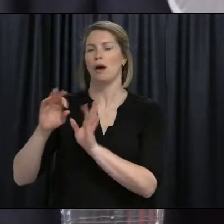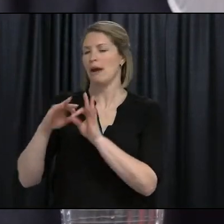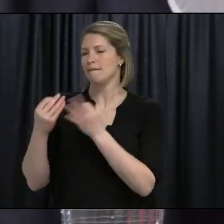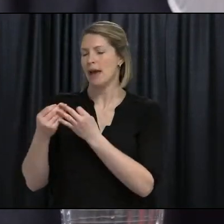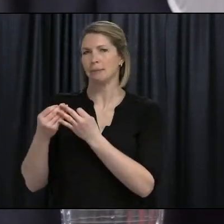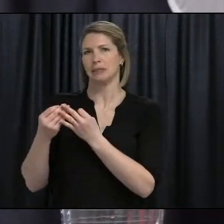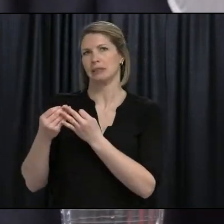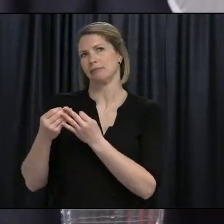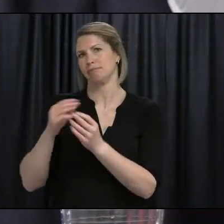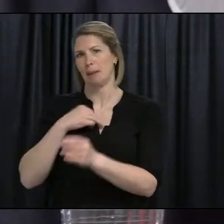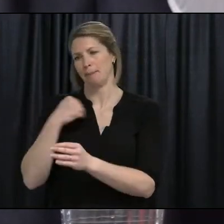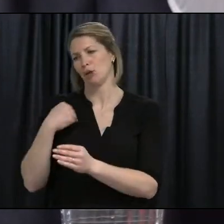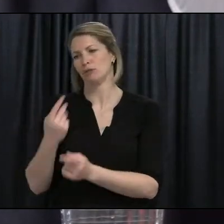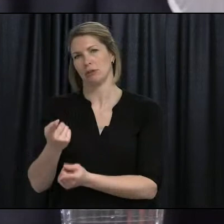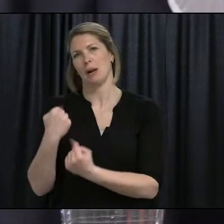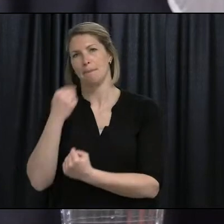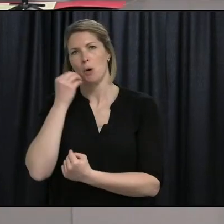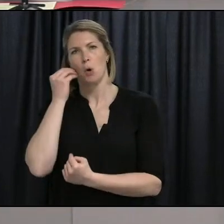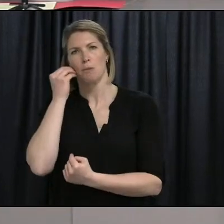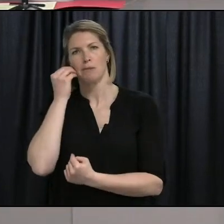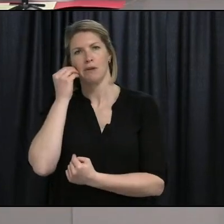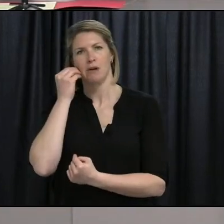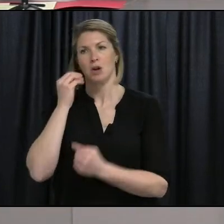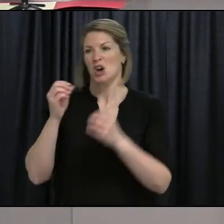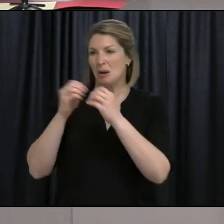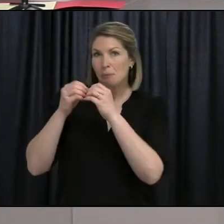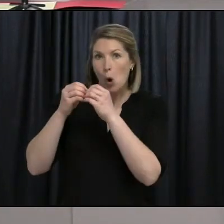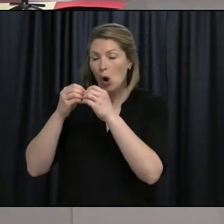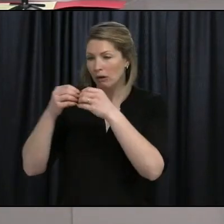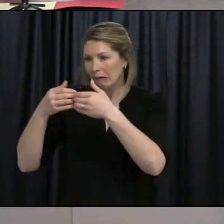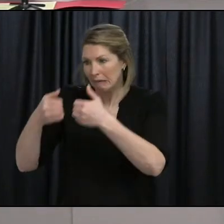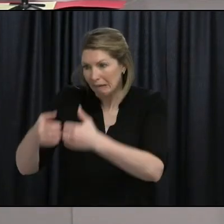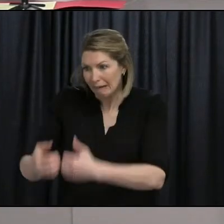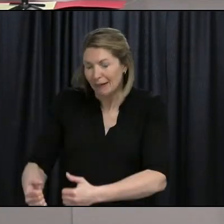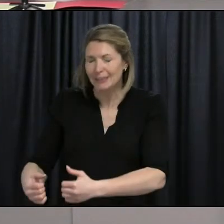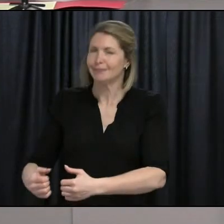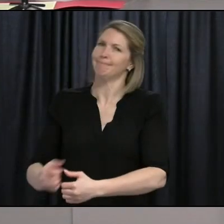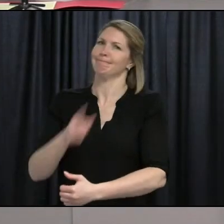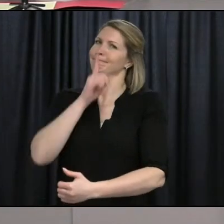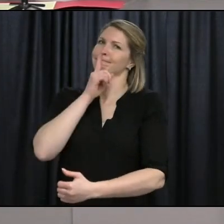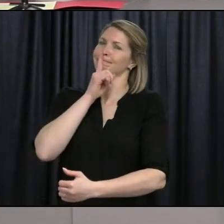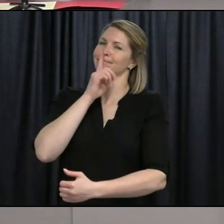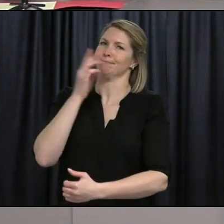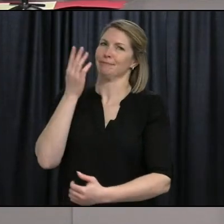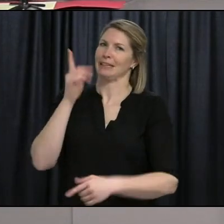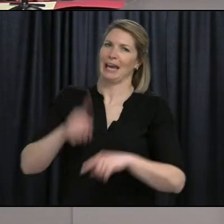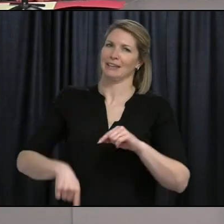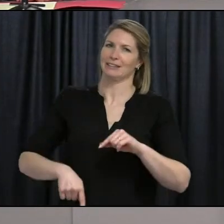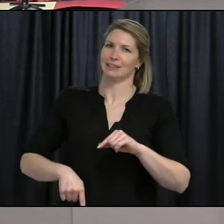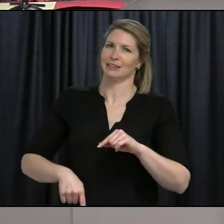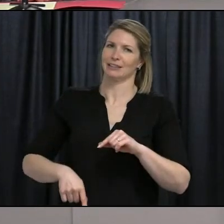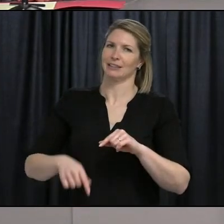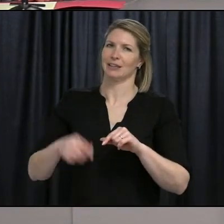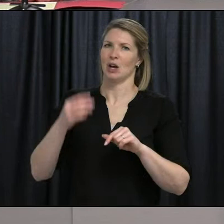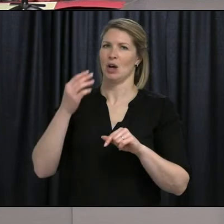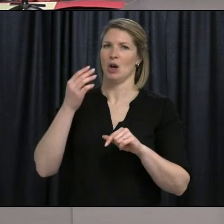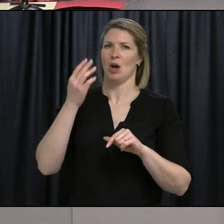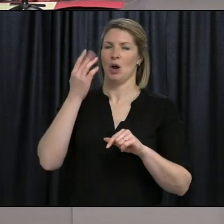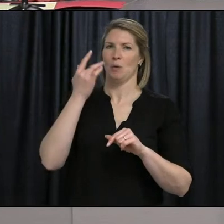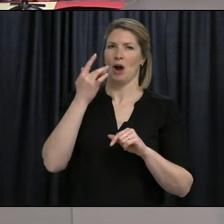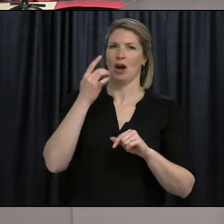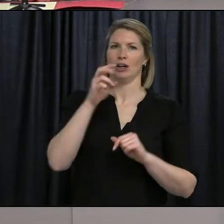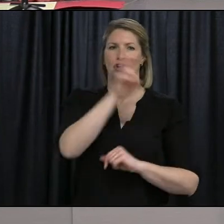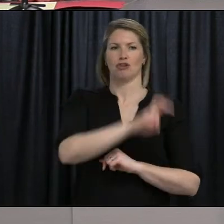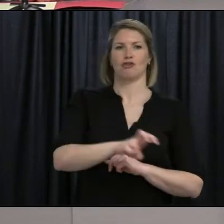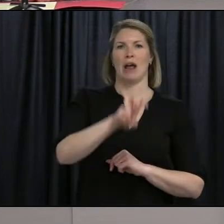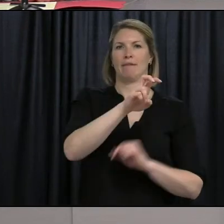the breakdown of those 4. Yeah, and I'm not sure we'd be able to break it down any further than that. The information that we gather at the with the travel